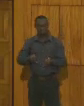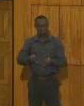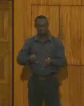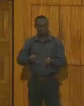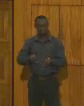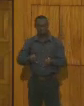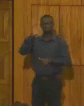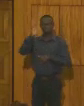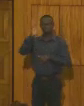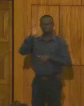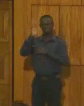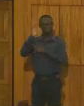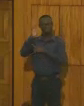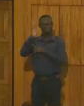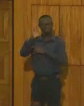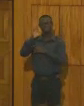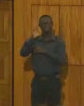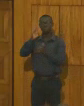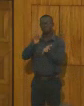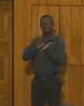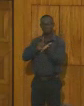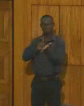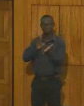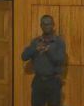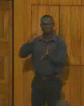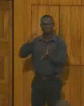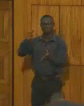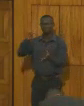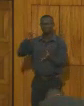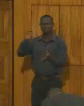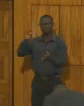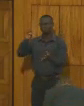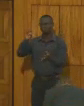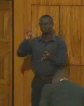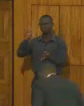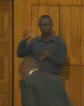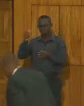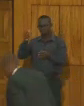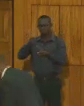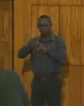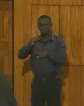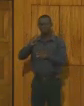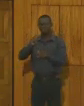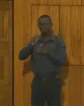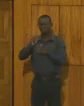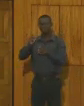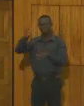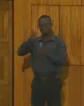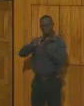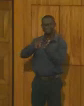speaker, Dr. Andrew Mulwa from the National AIDS Control Program in Kenya.